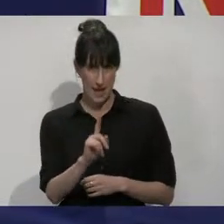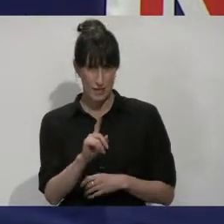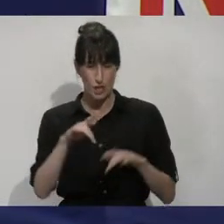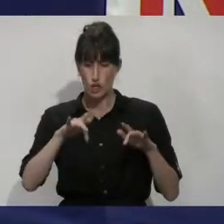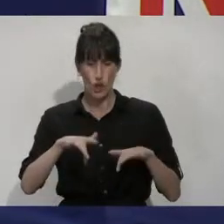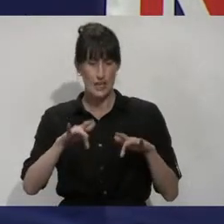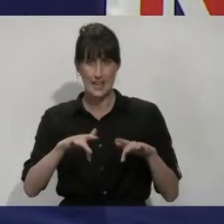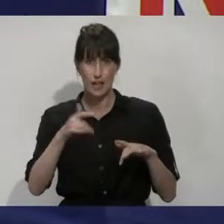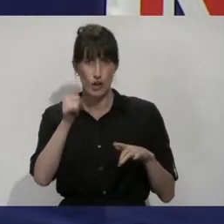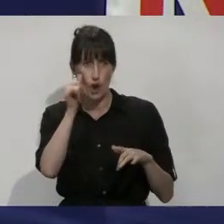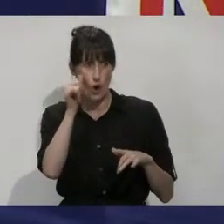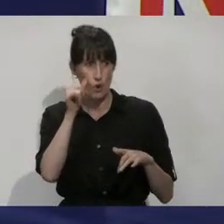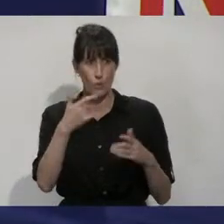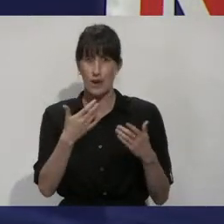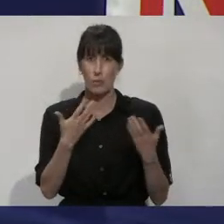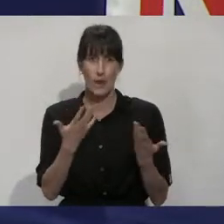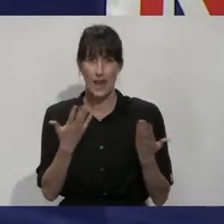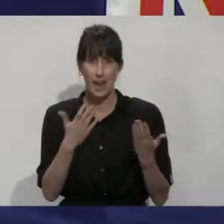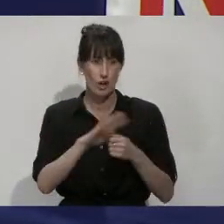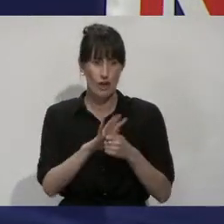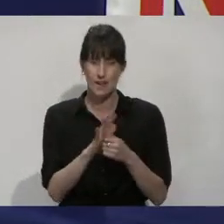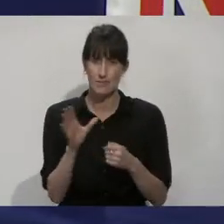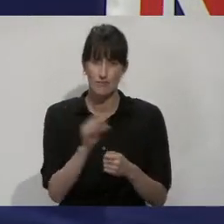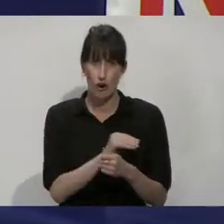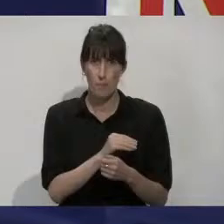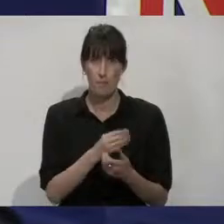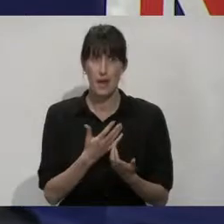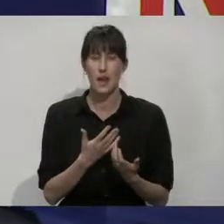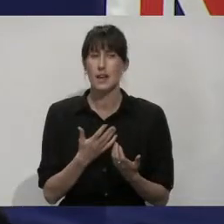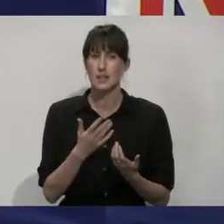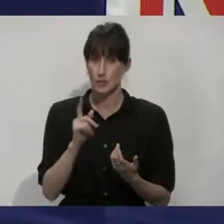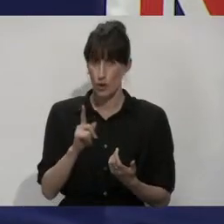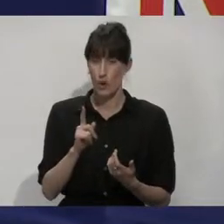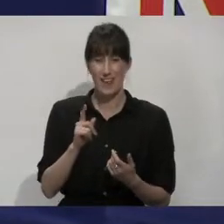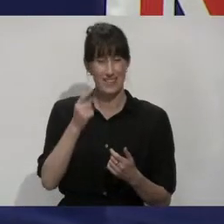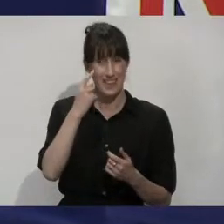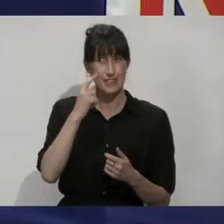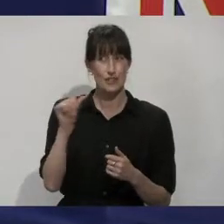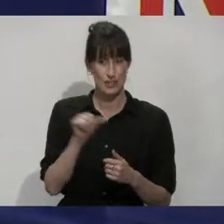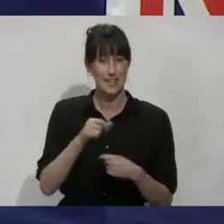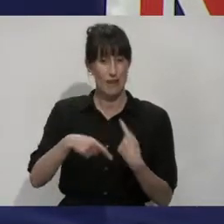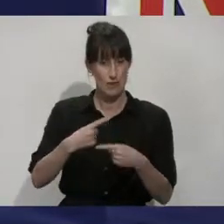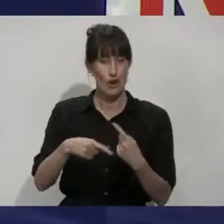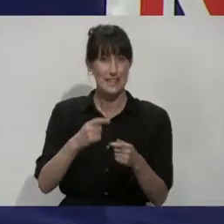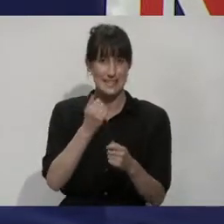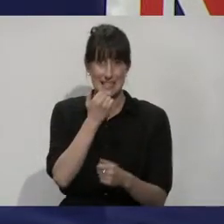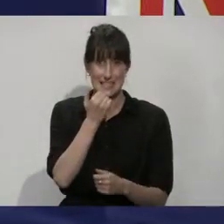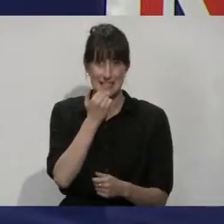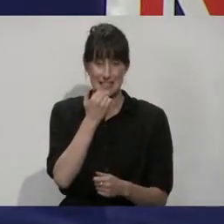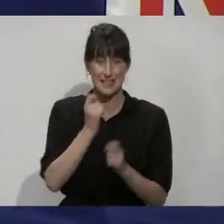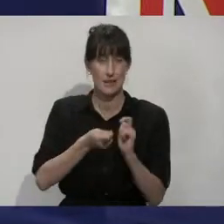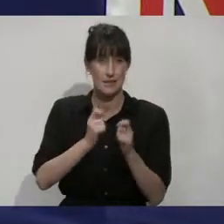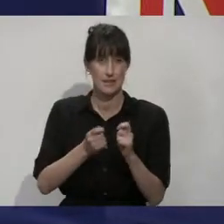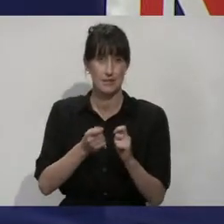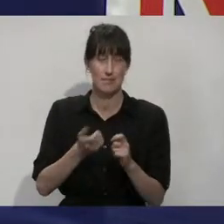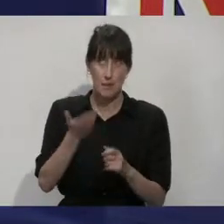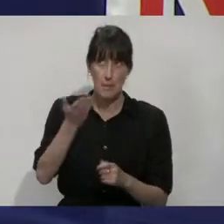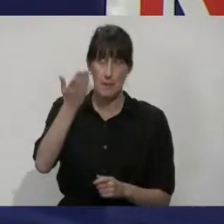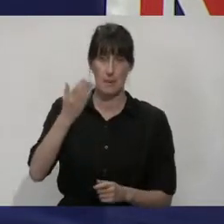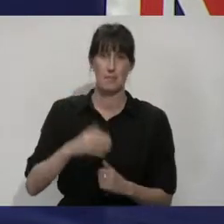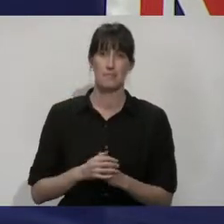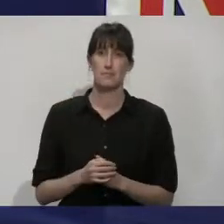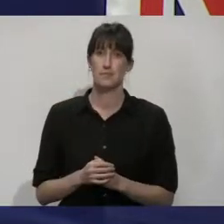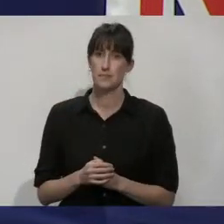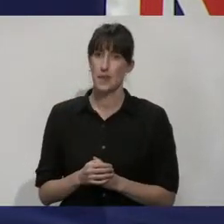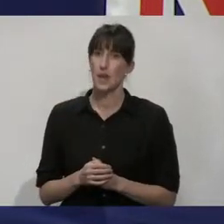does that make it important to keep the testing levels up outside of the city, just in case there's something out there that we're not aware of? We're having a look at that at the moment as to whether we do need to